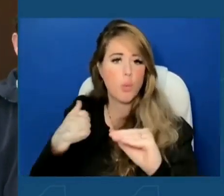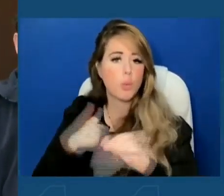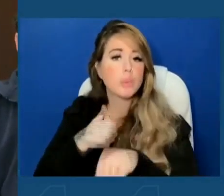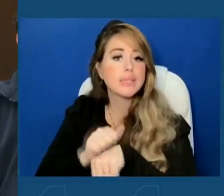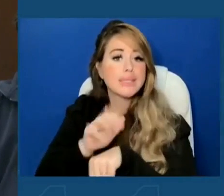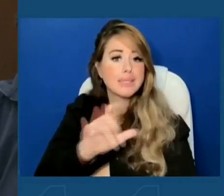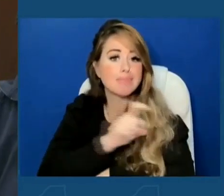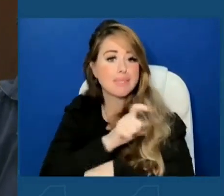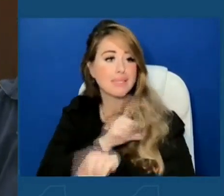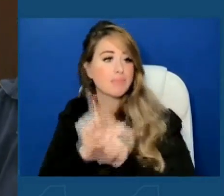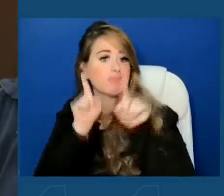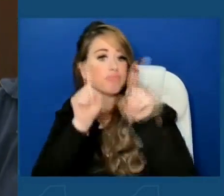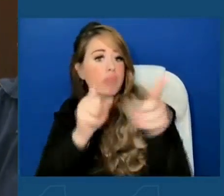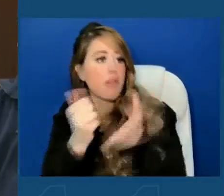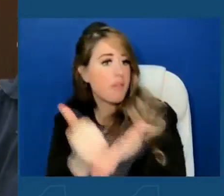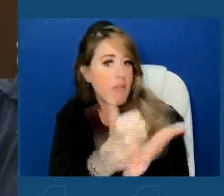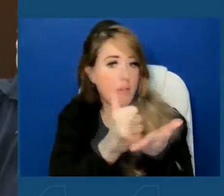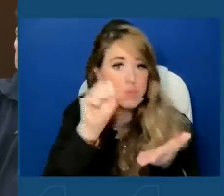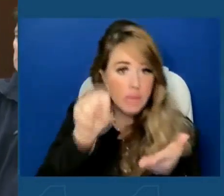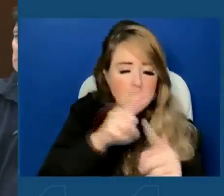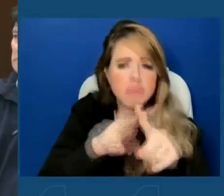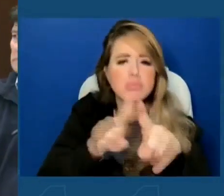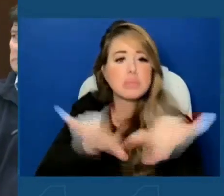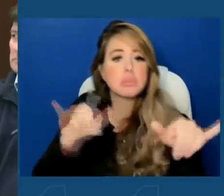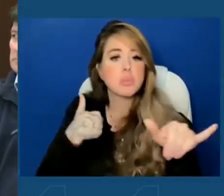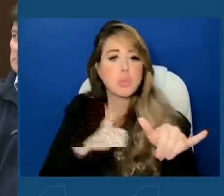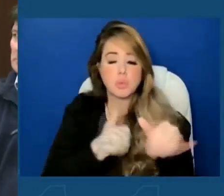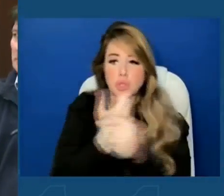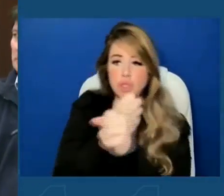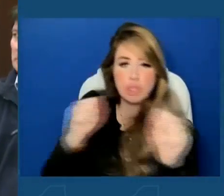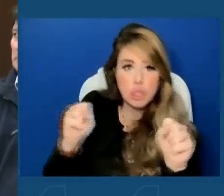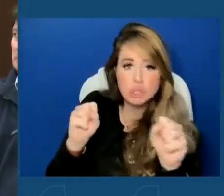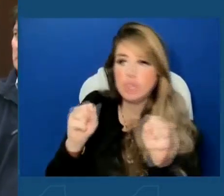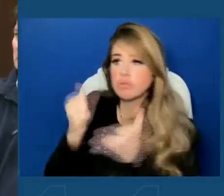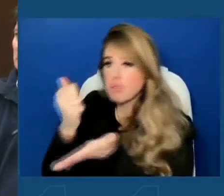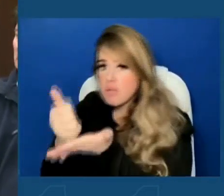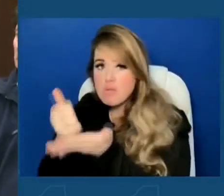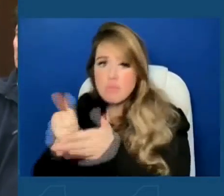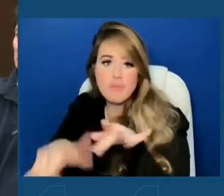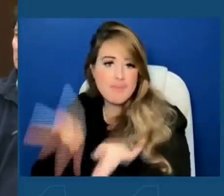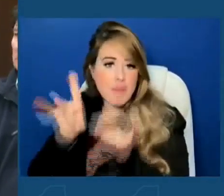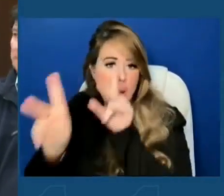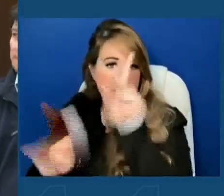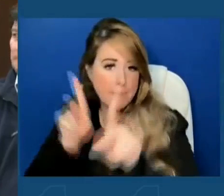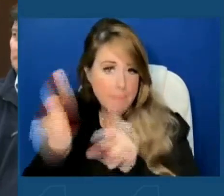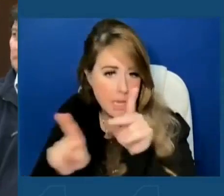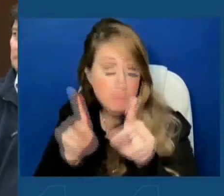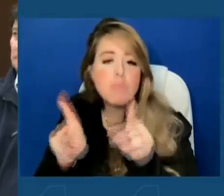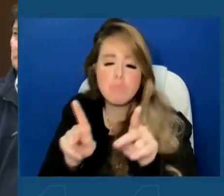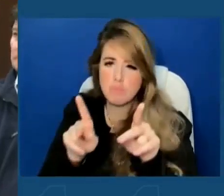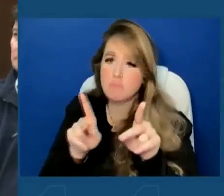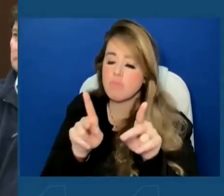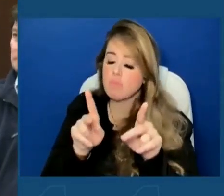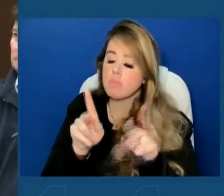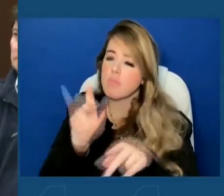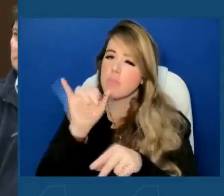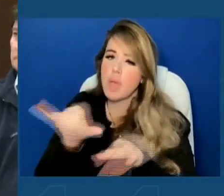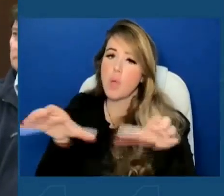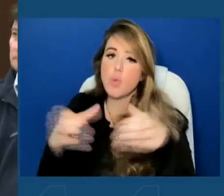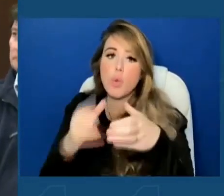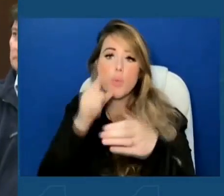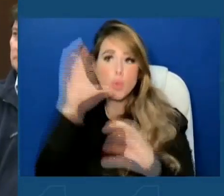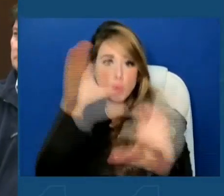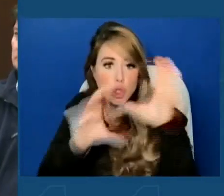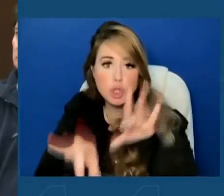concentrated on their patrol efforts while we have our search and rescue and recovery teams that are going out and doing the very difficult work of